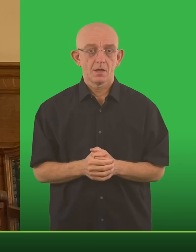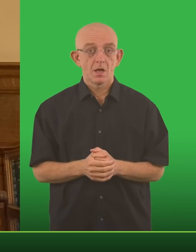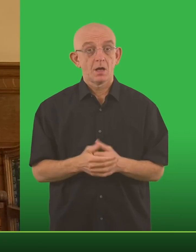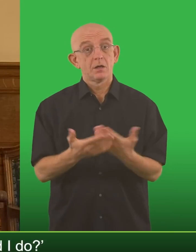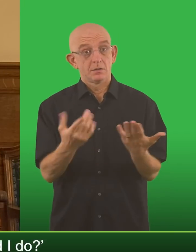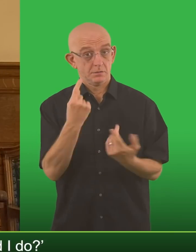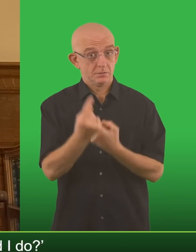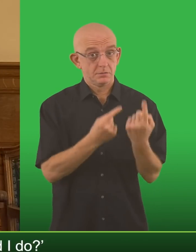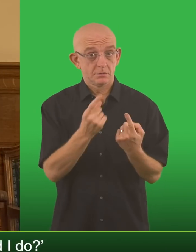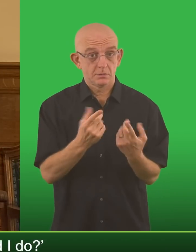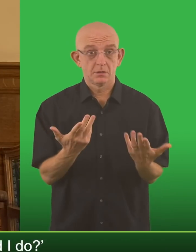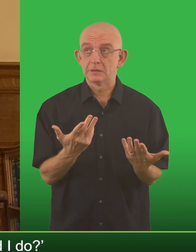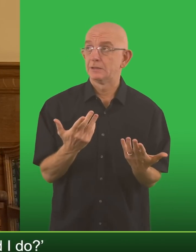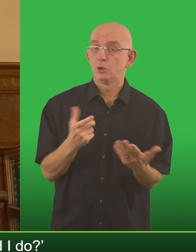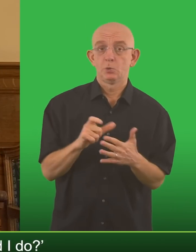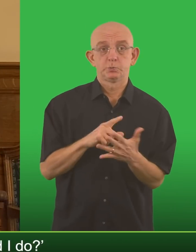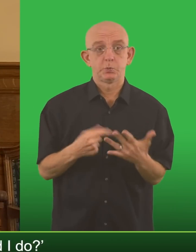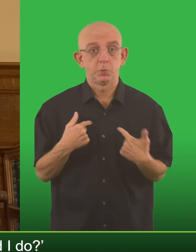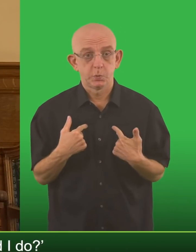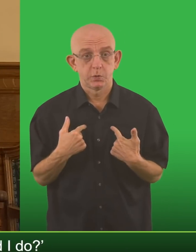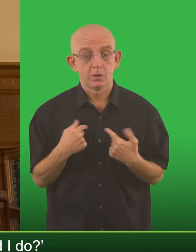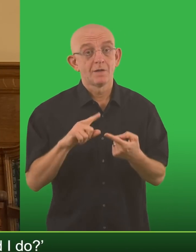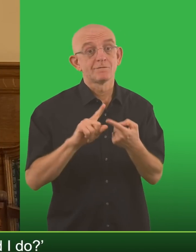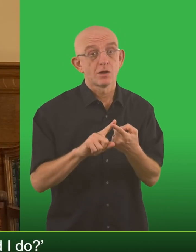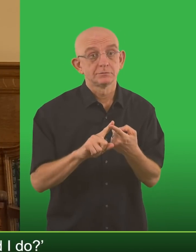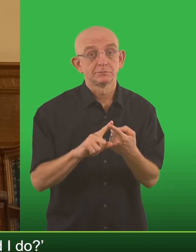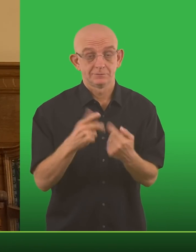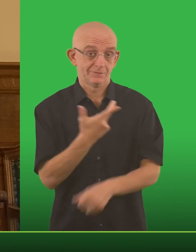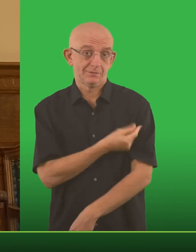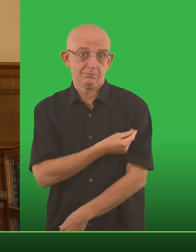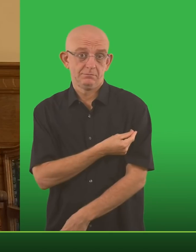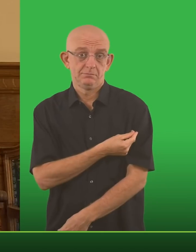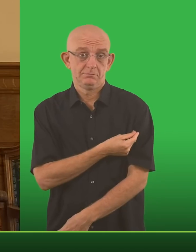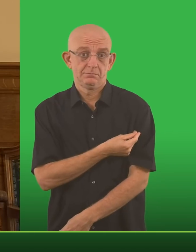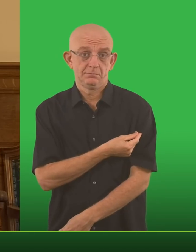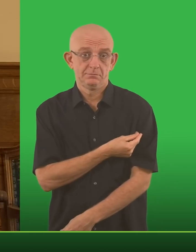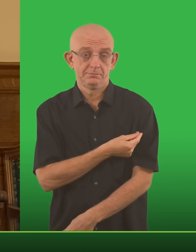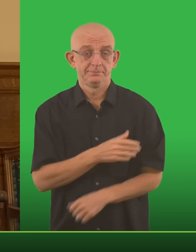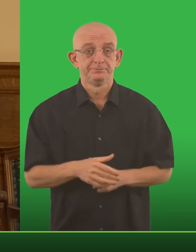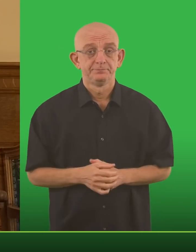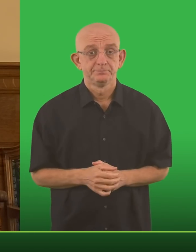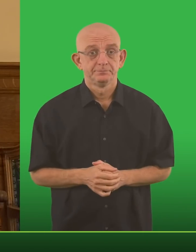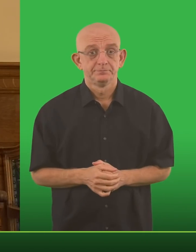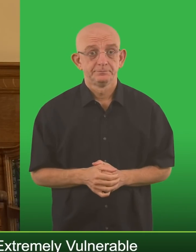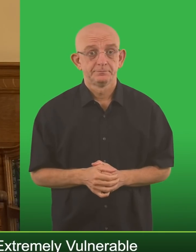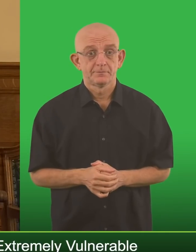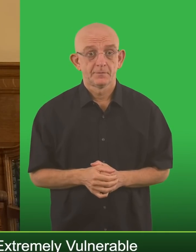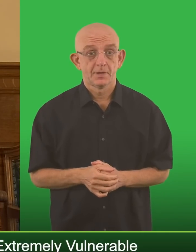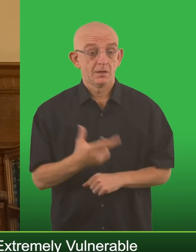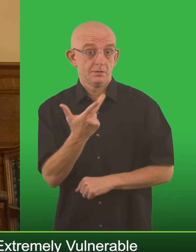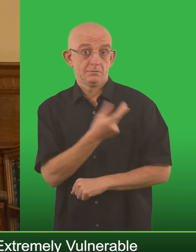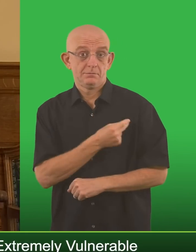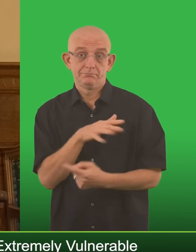So in terms of what should I do, firstly, get vaccinated. There are